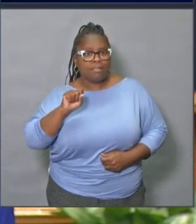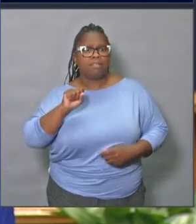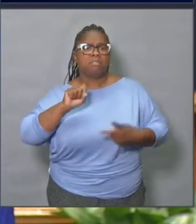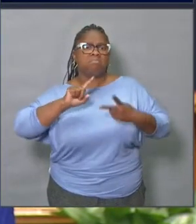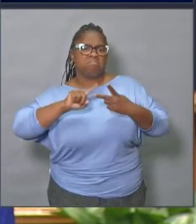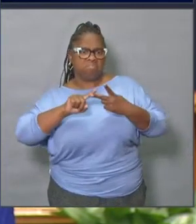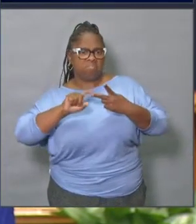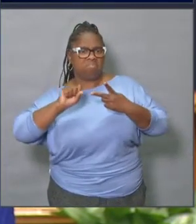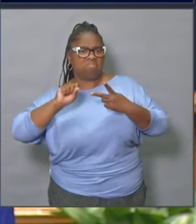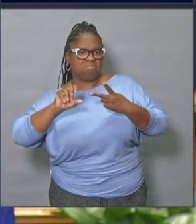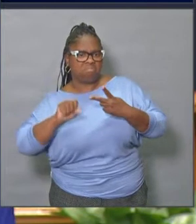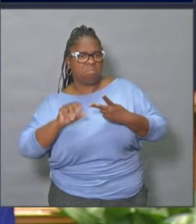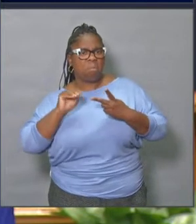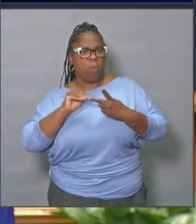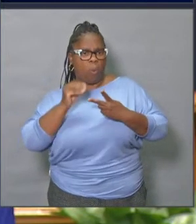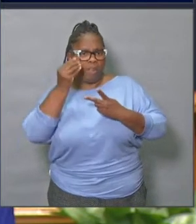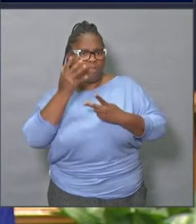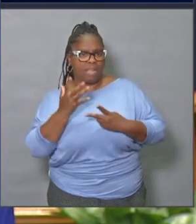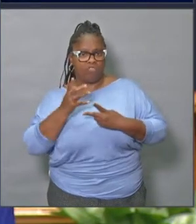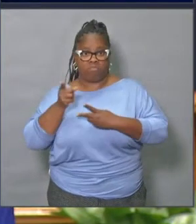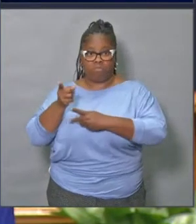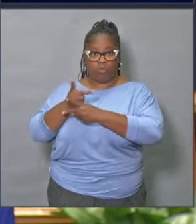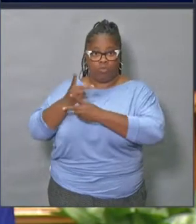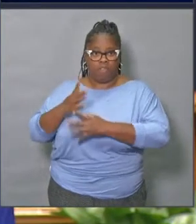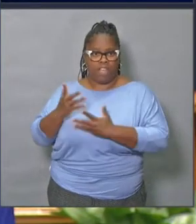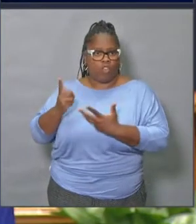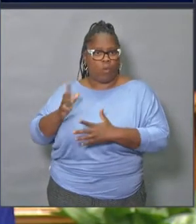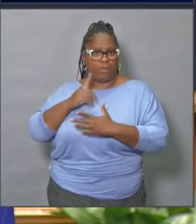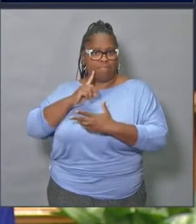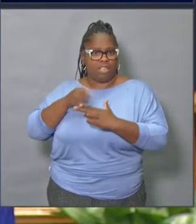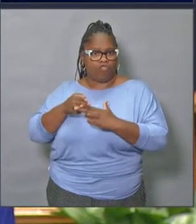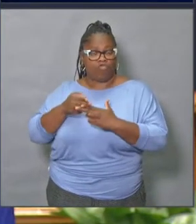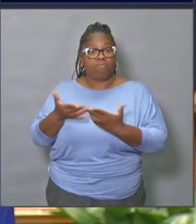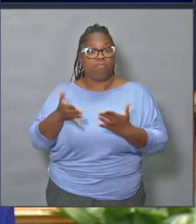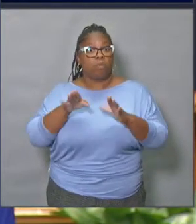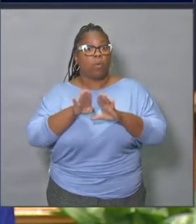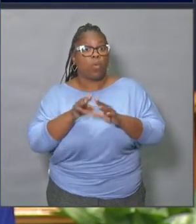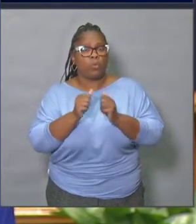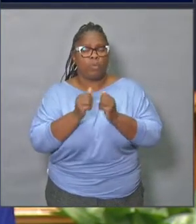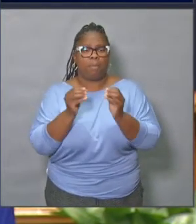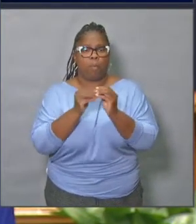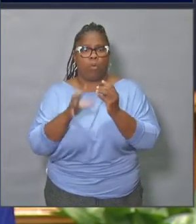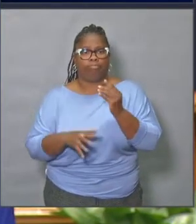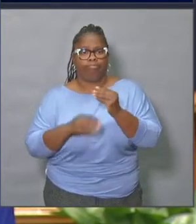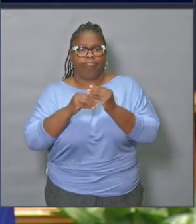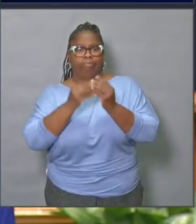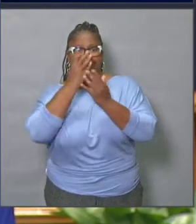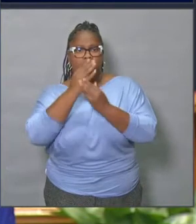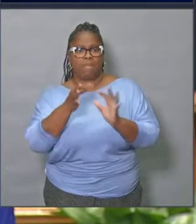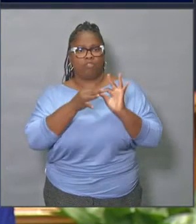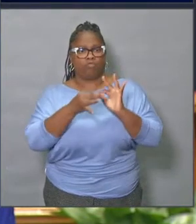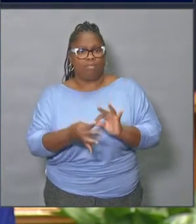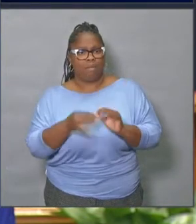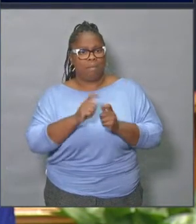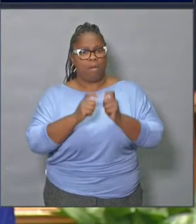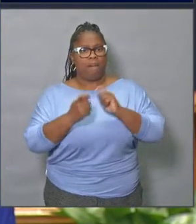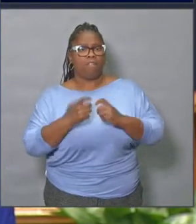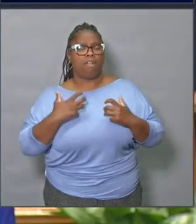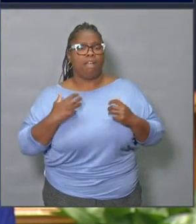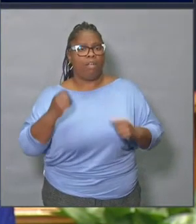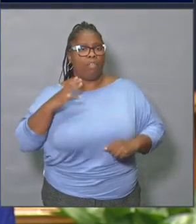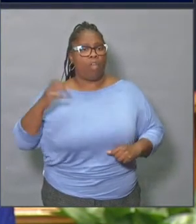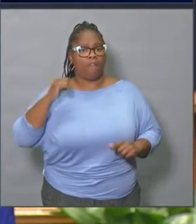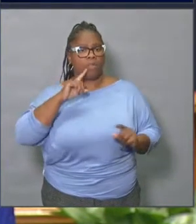of reports, and as the Supervisor noted, I'll close with some additional information on modifications to the health officer